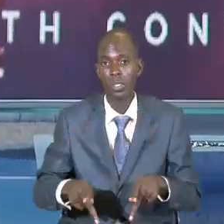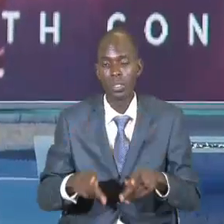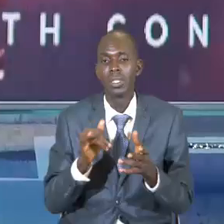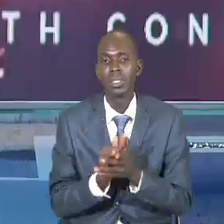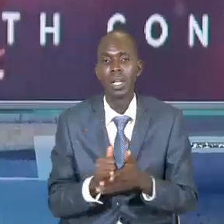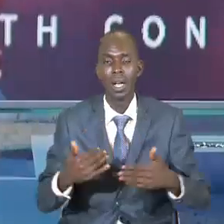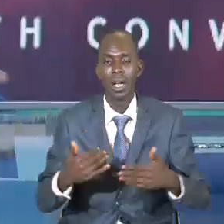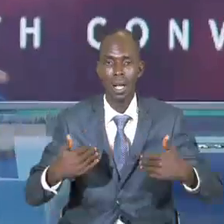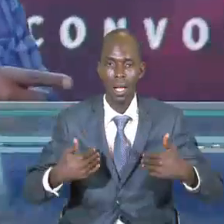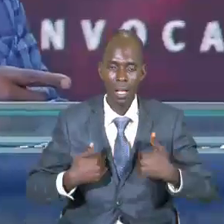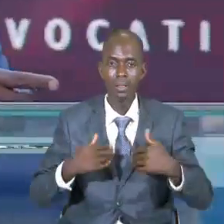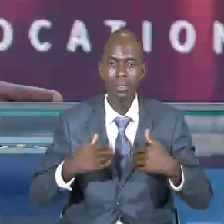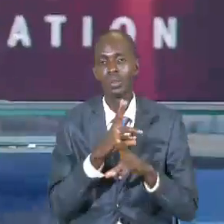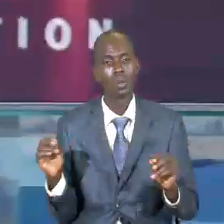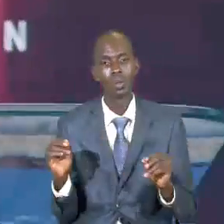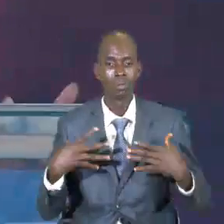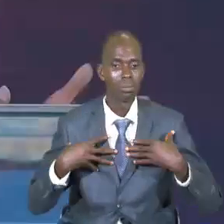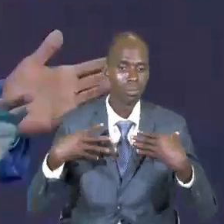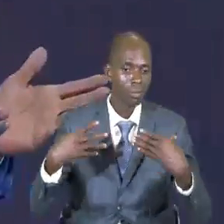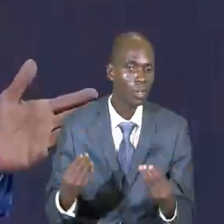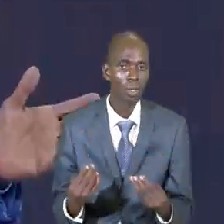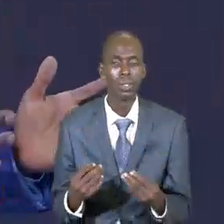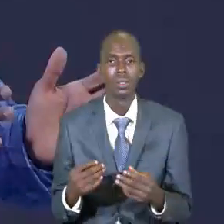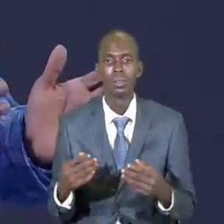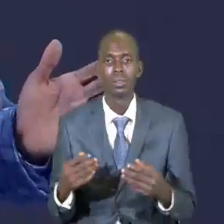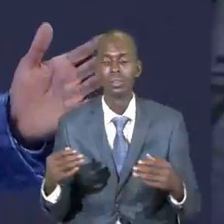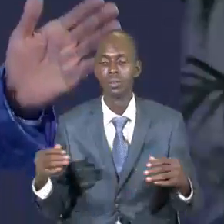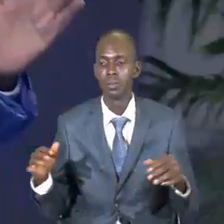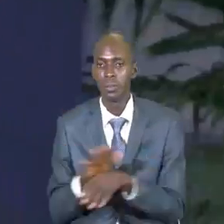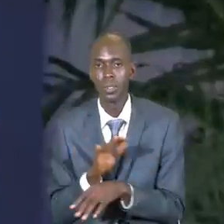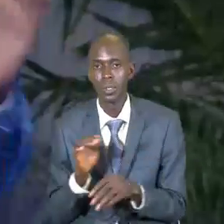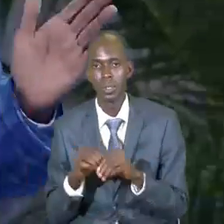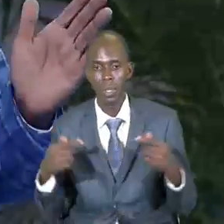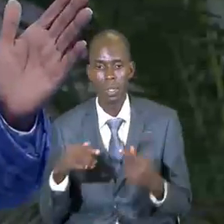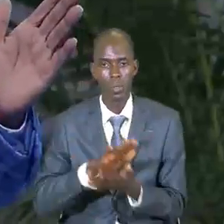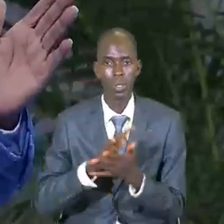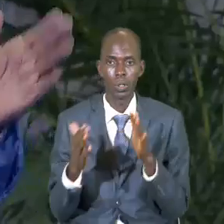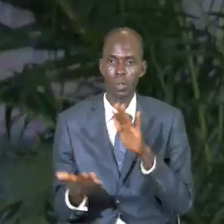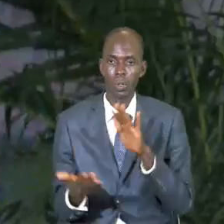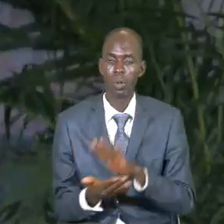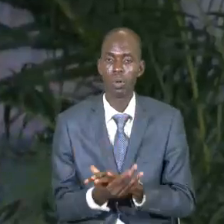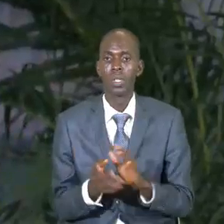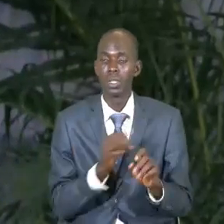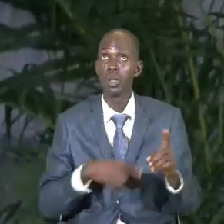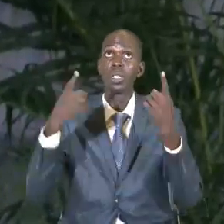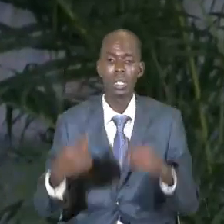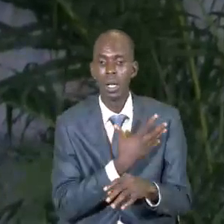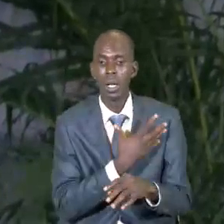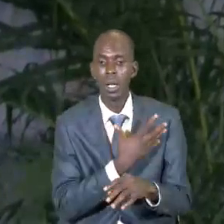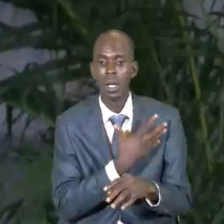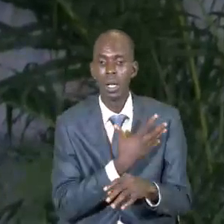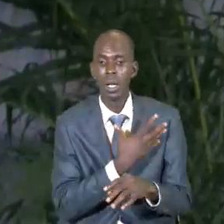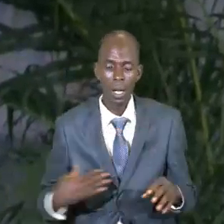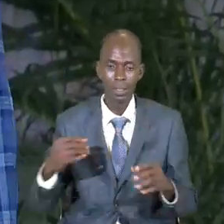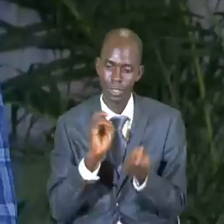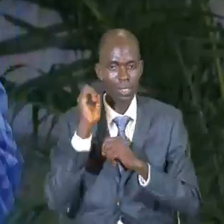languishing in pain, and then all of a sudden the Lord came and impacted his life and interrupted his life.